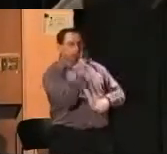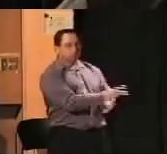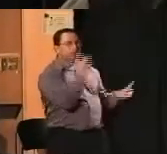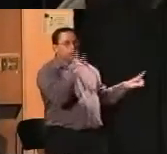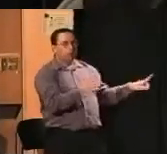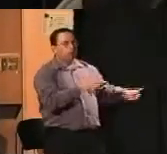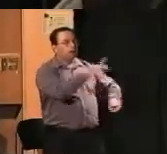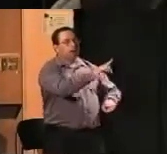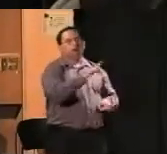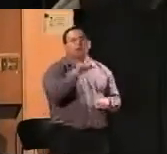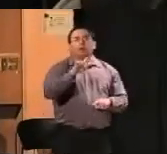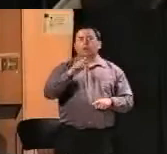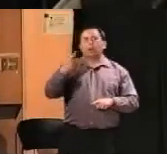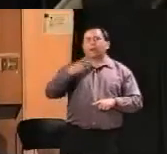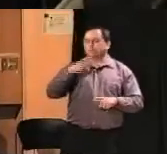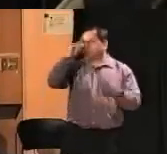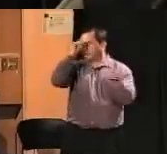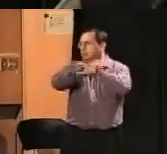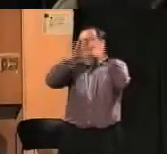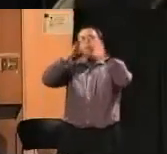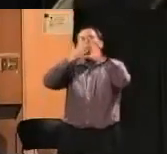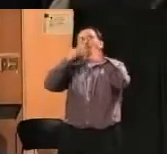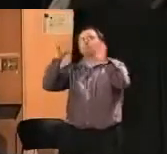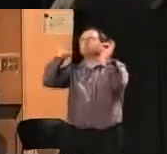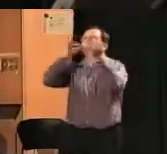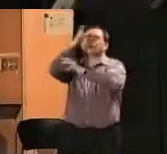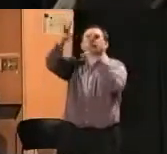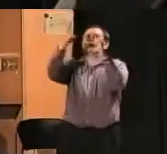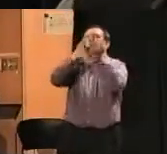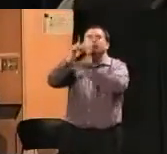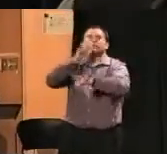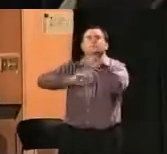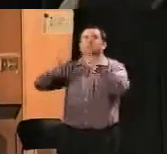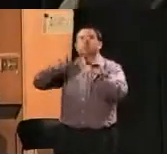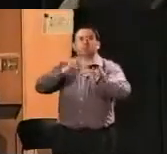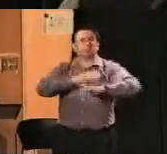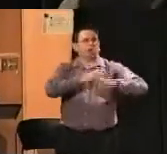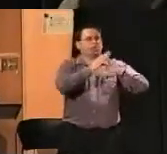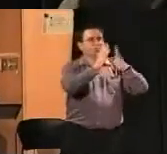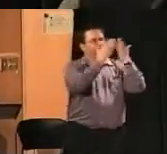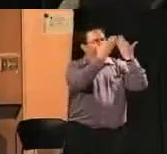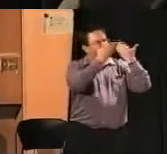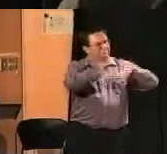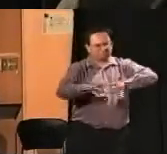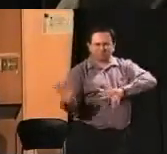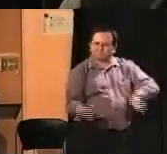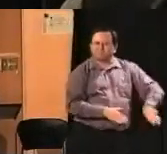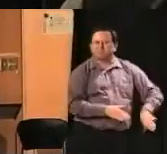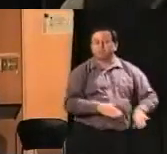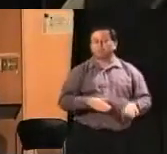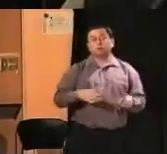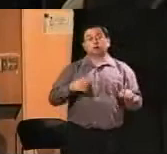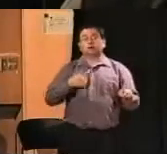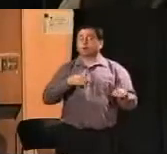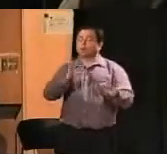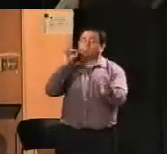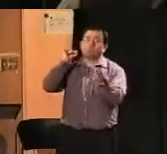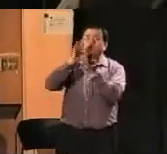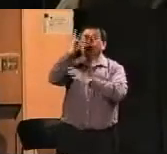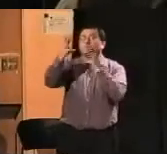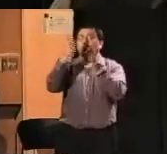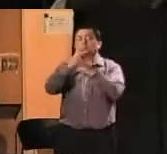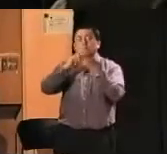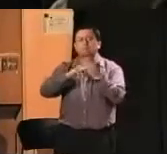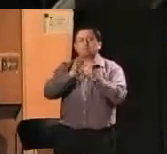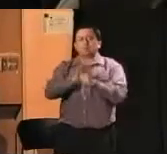Angela dreams of a better world for deaf people, away from the obstacles in our everyday lives. An ideal world is free of